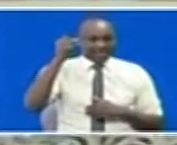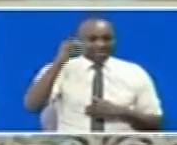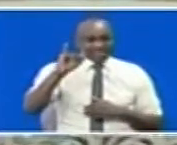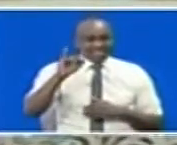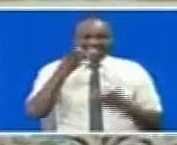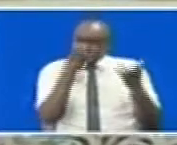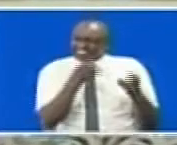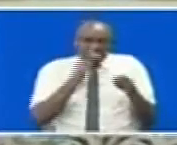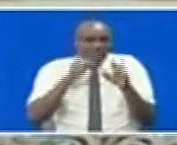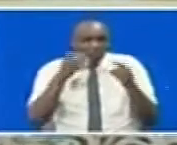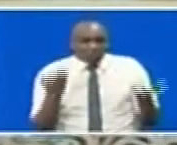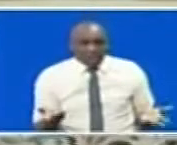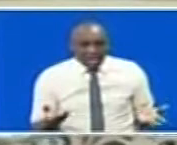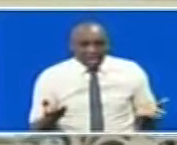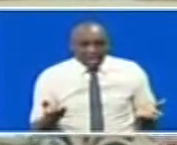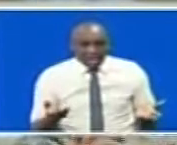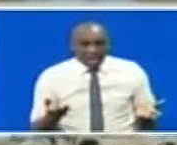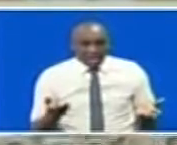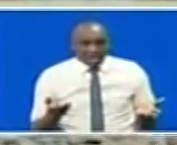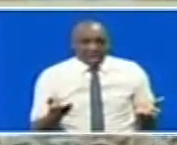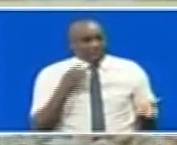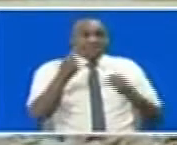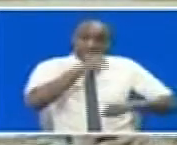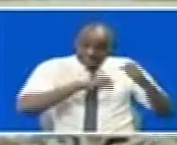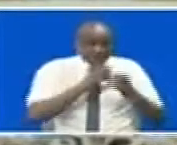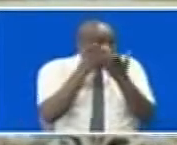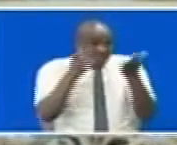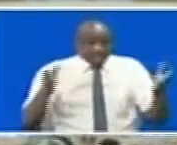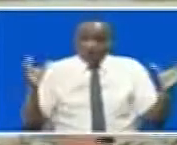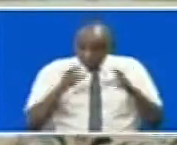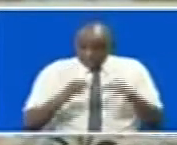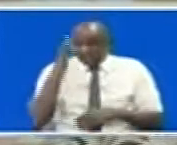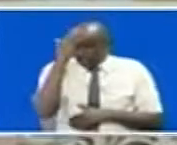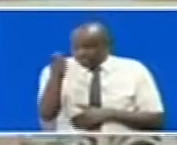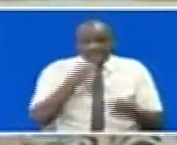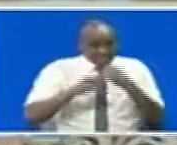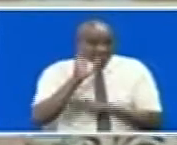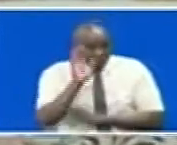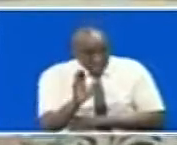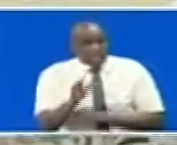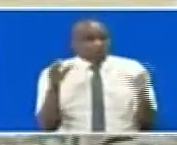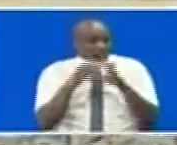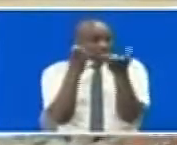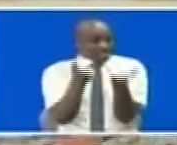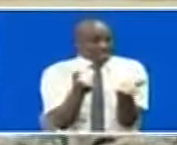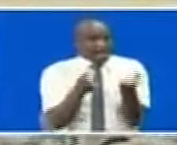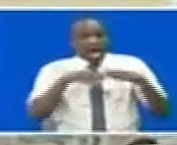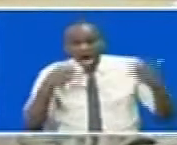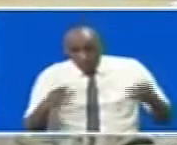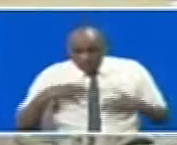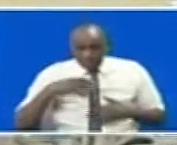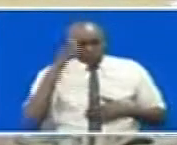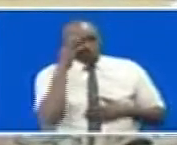these names comes from their activities, their community activities, what they do within the community and how